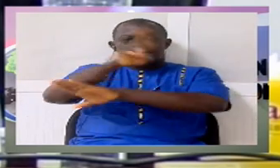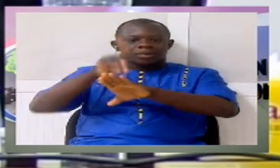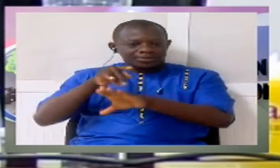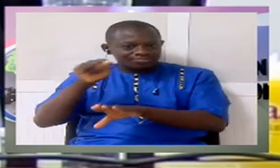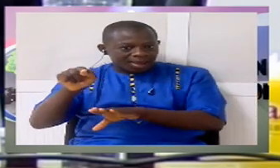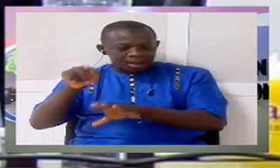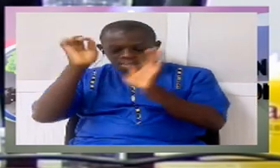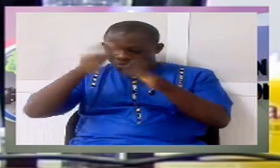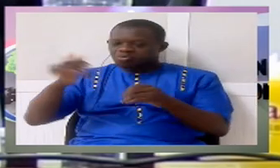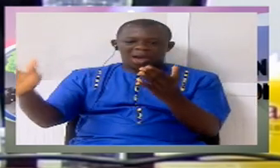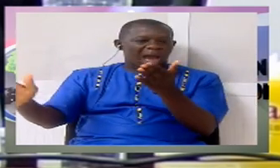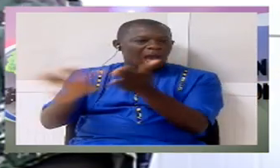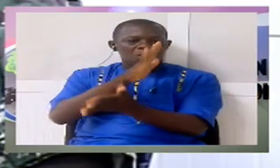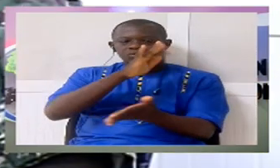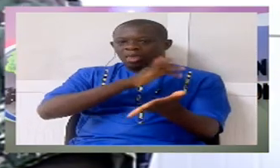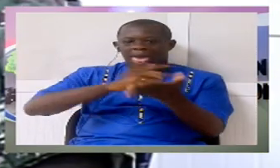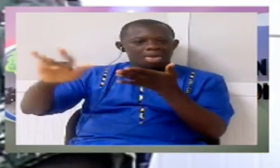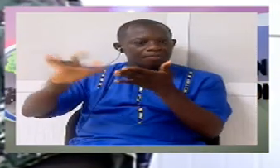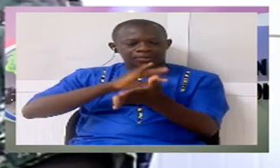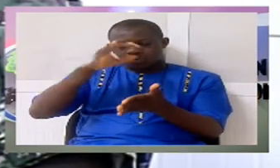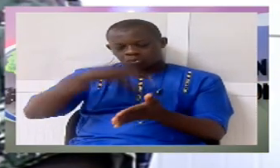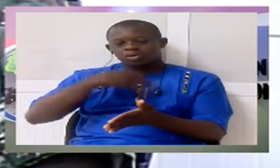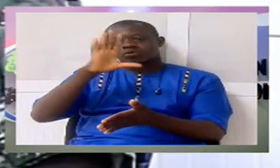nekati. Completely neutralize the threat,